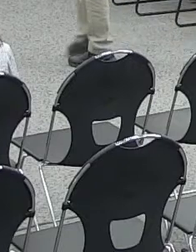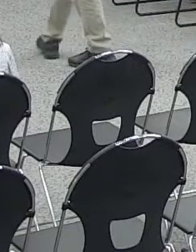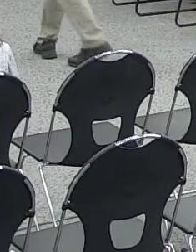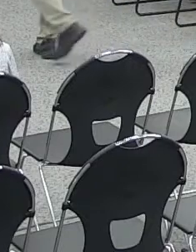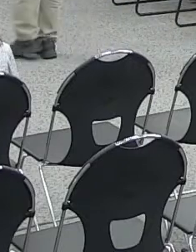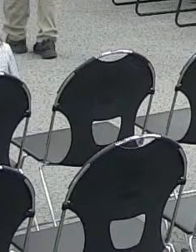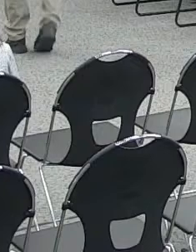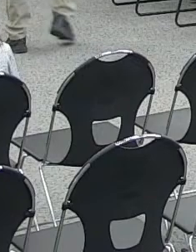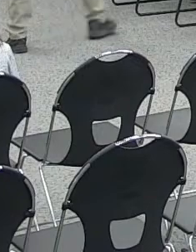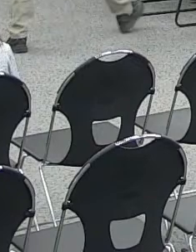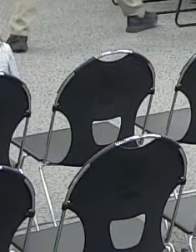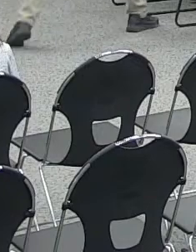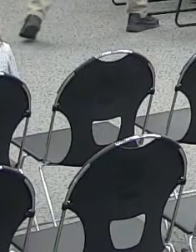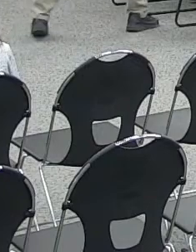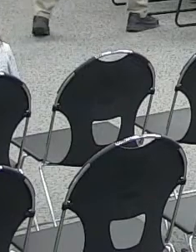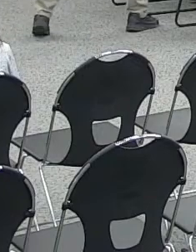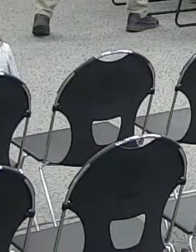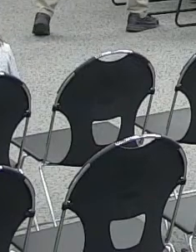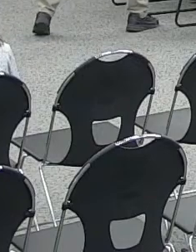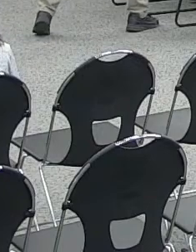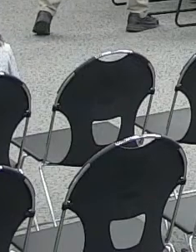Madam President,